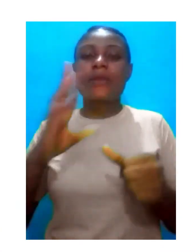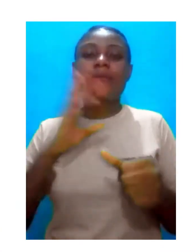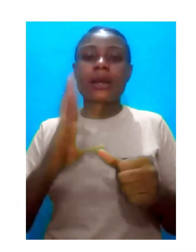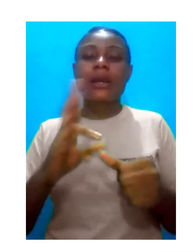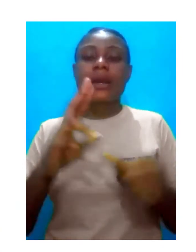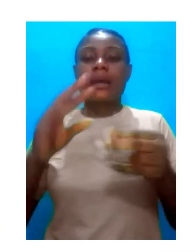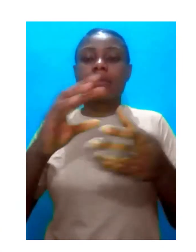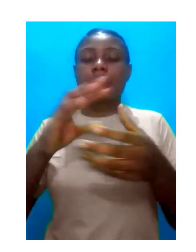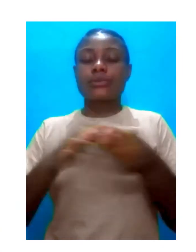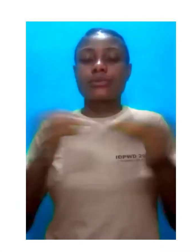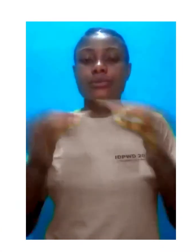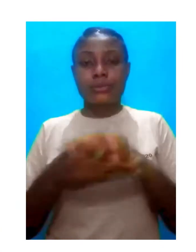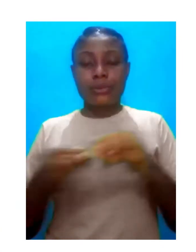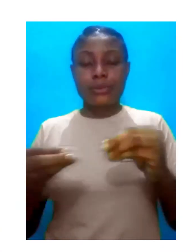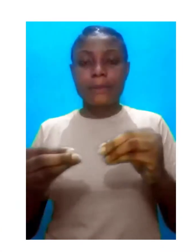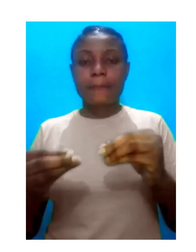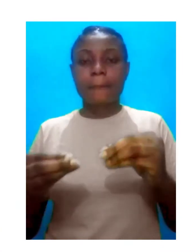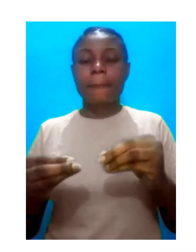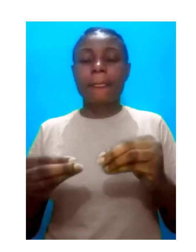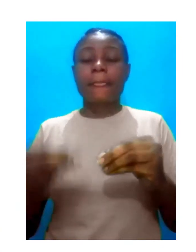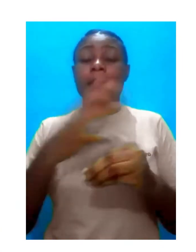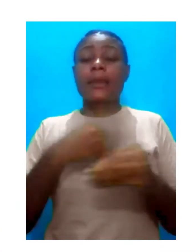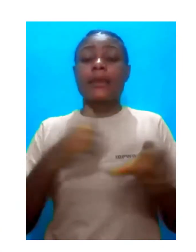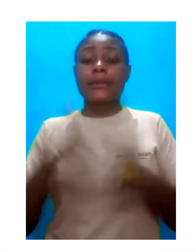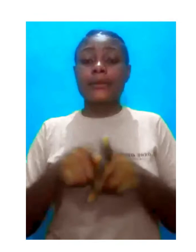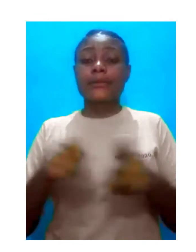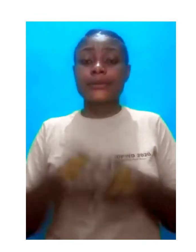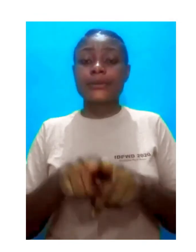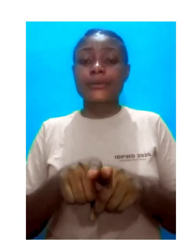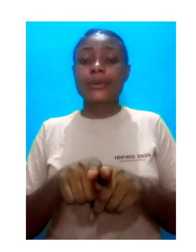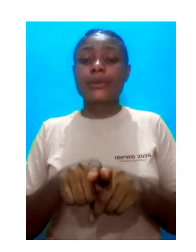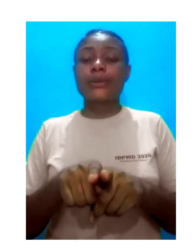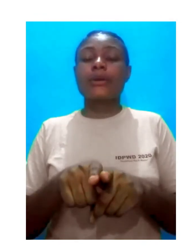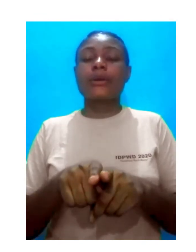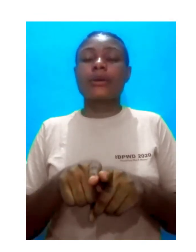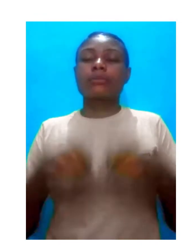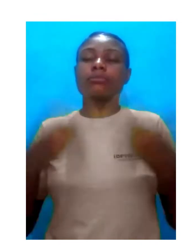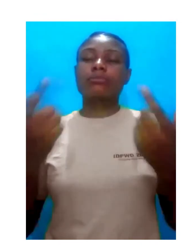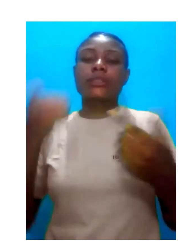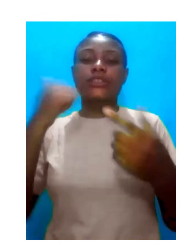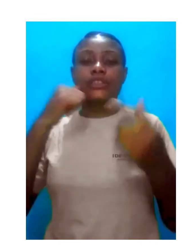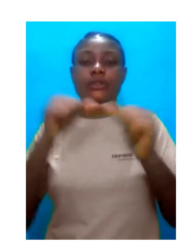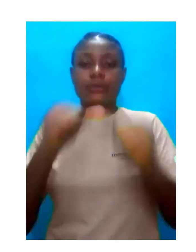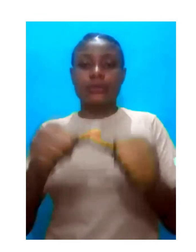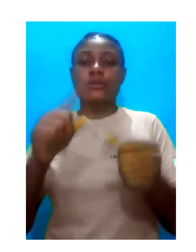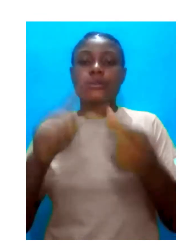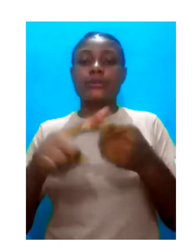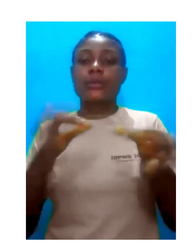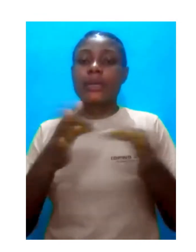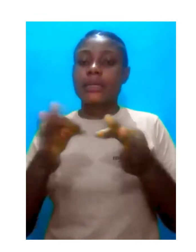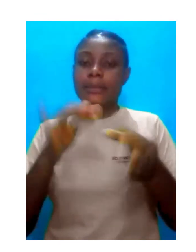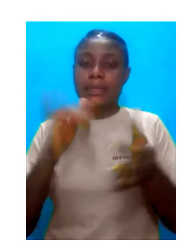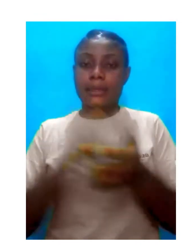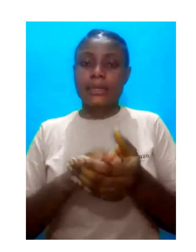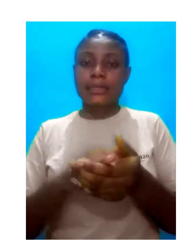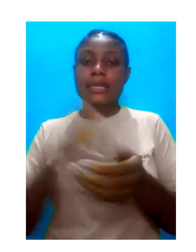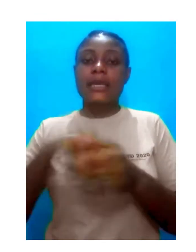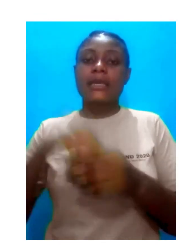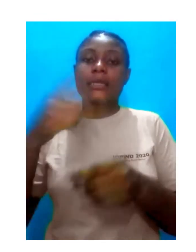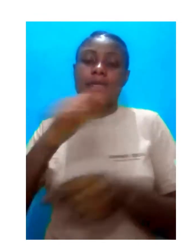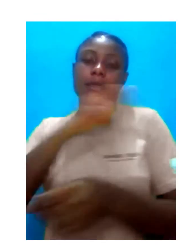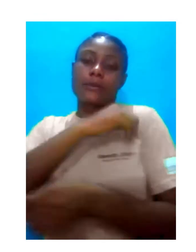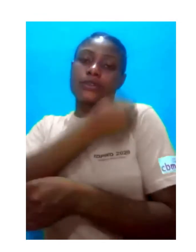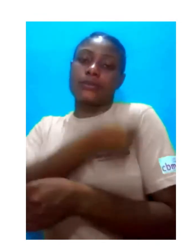in this segment of her narrative. And so she goes ahead to